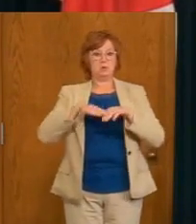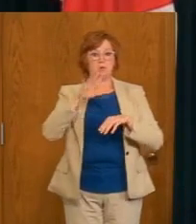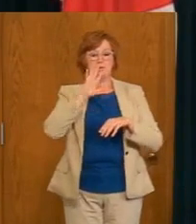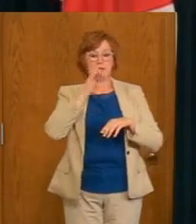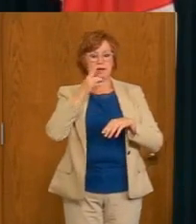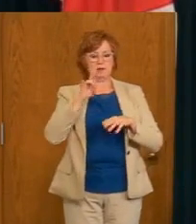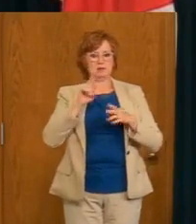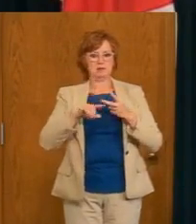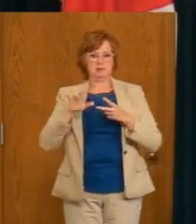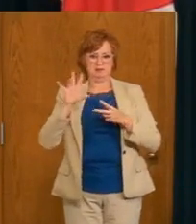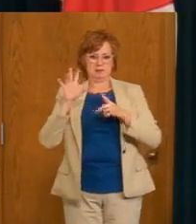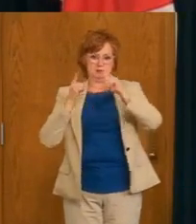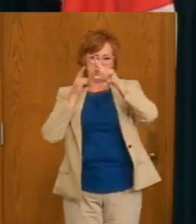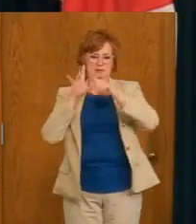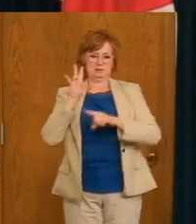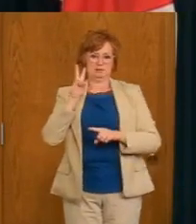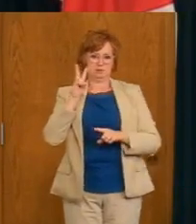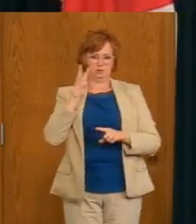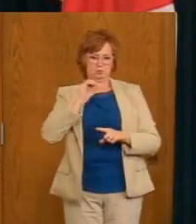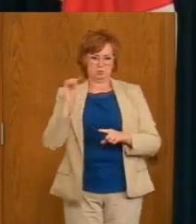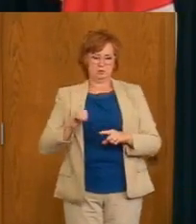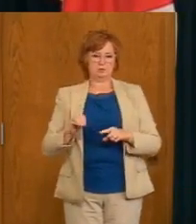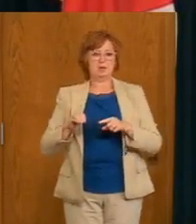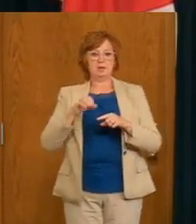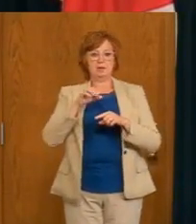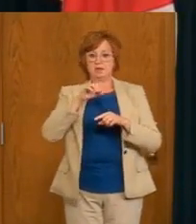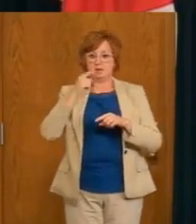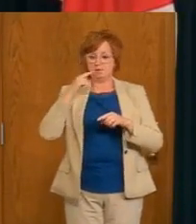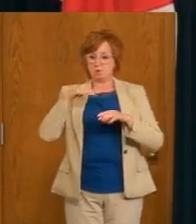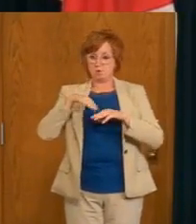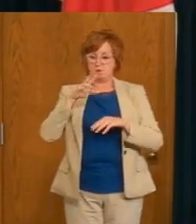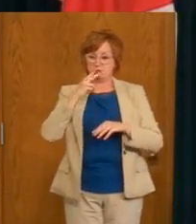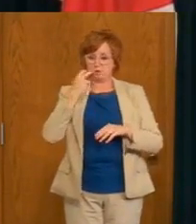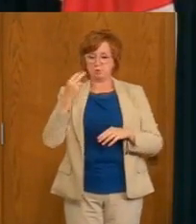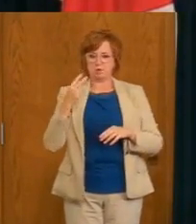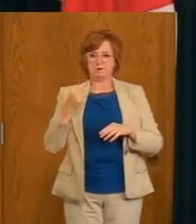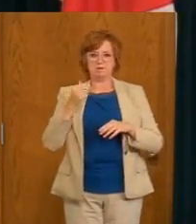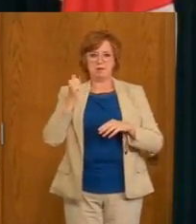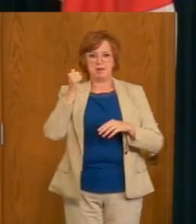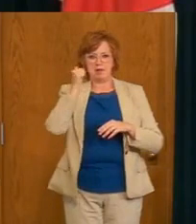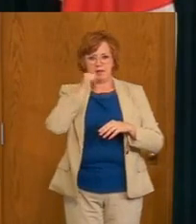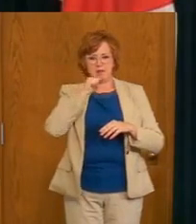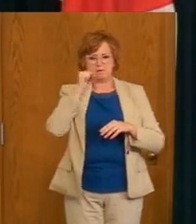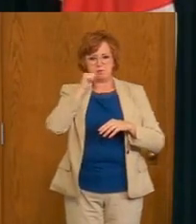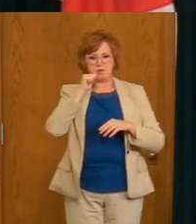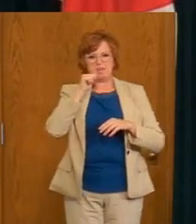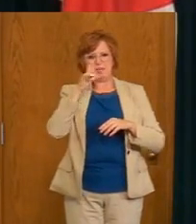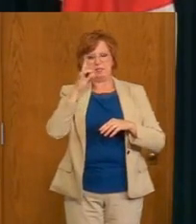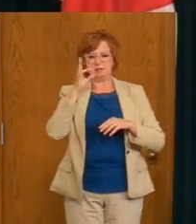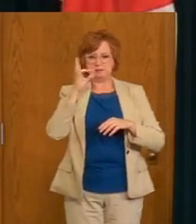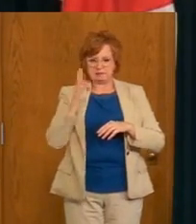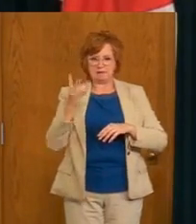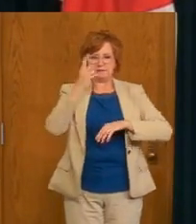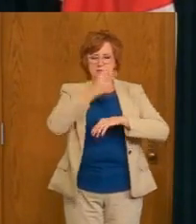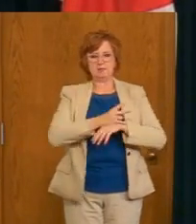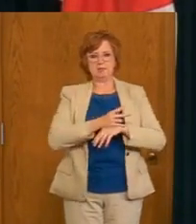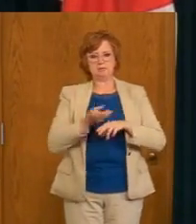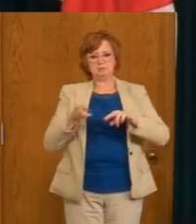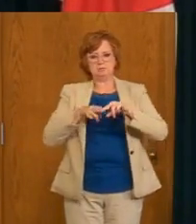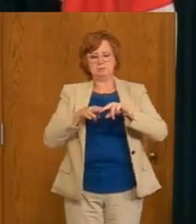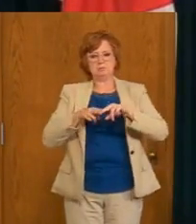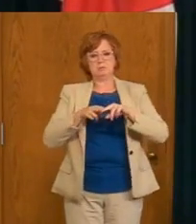unvaccinated people. And over the last couple of weeks, we've only seen roughly 1 or 2% of